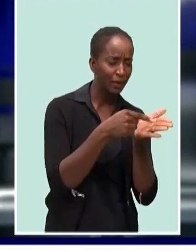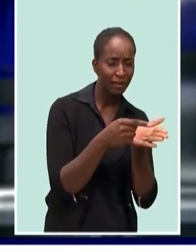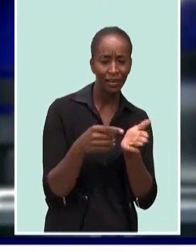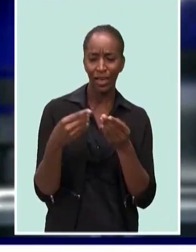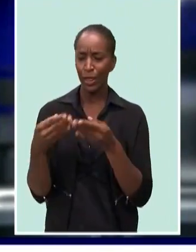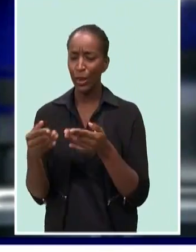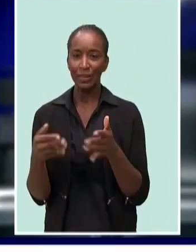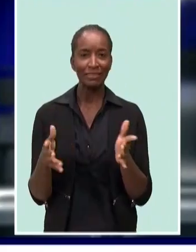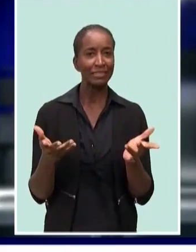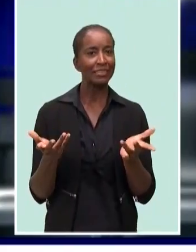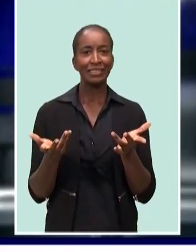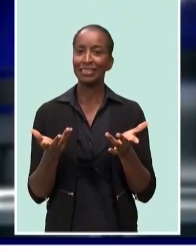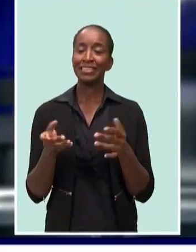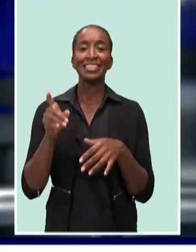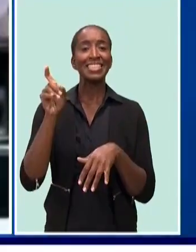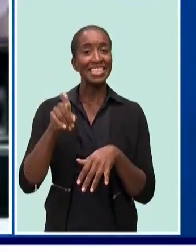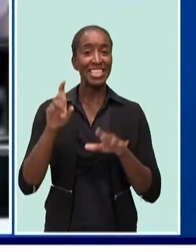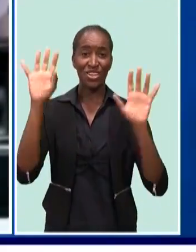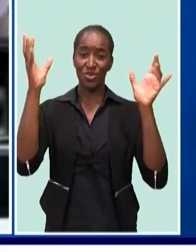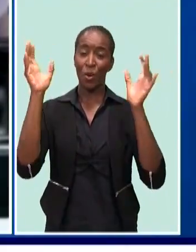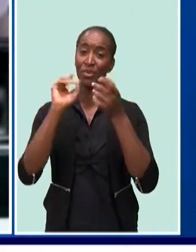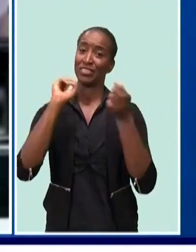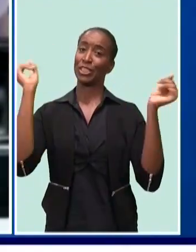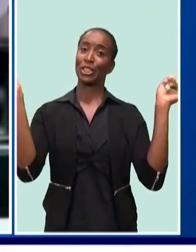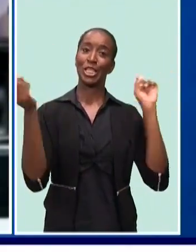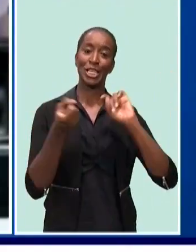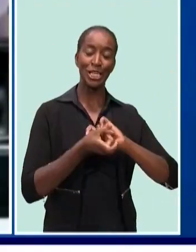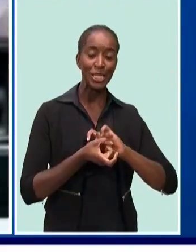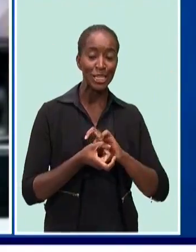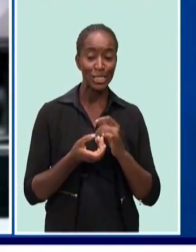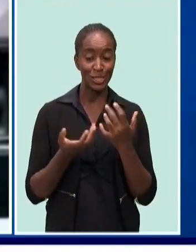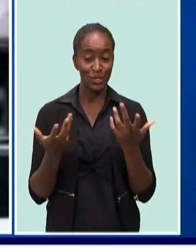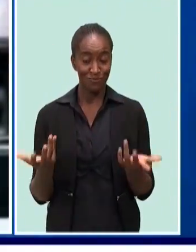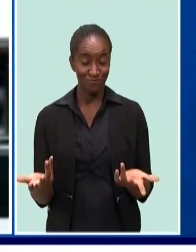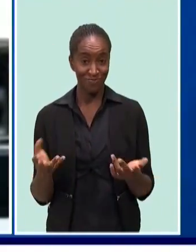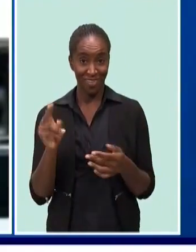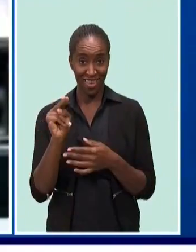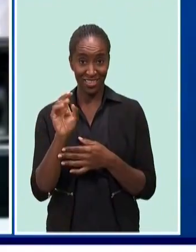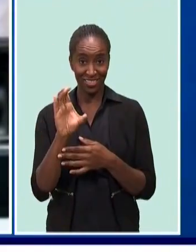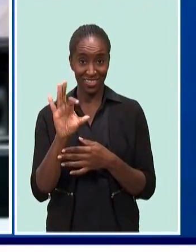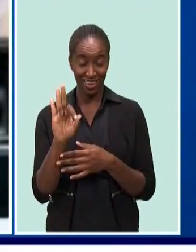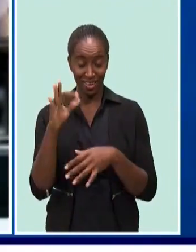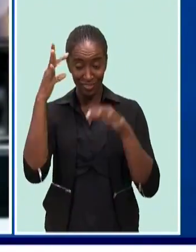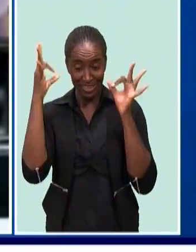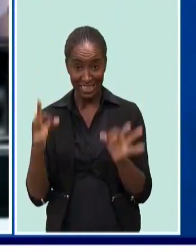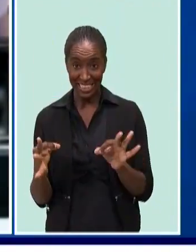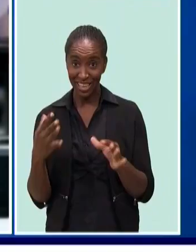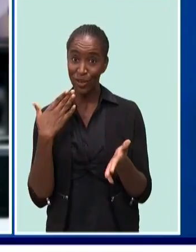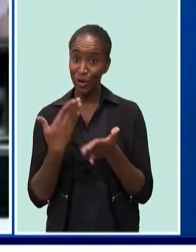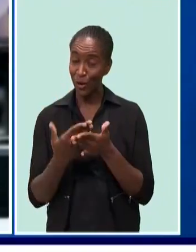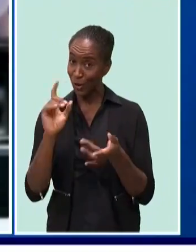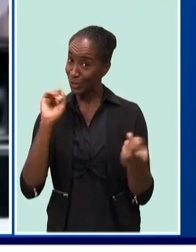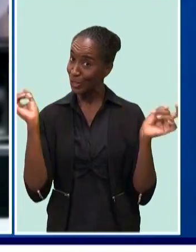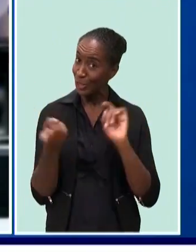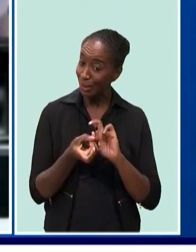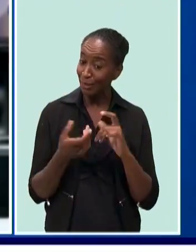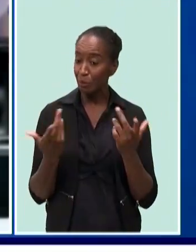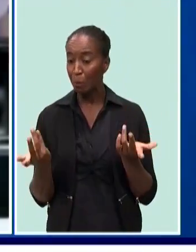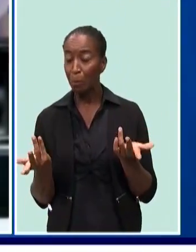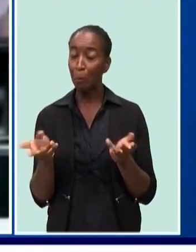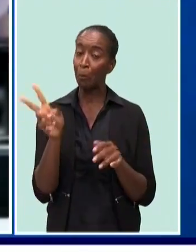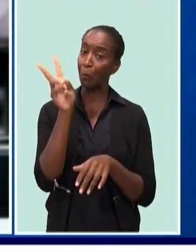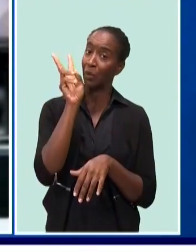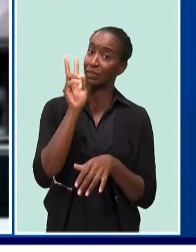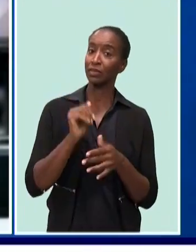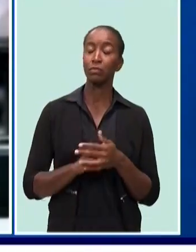right one? For me, it's exciting. And I guess we will soon find out. Back to you, Lisa. And Shane, I realize there's a big increase in prize money